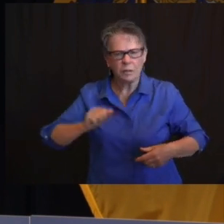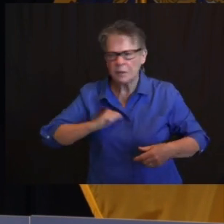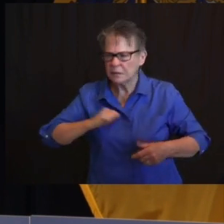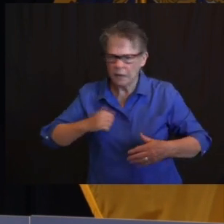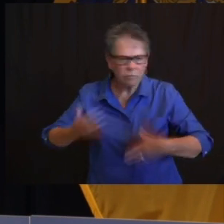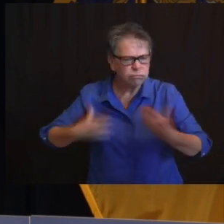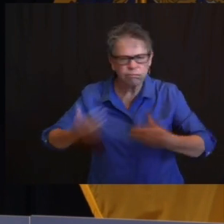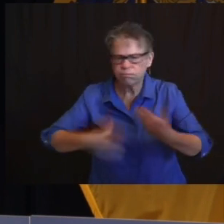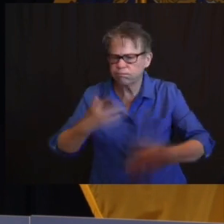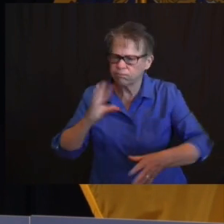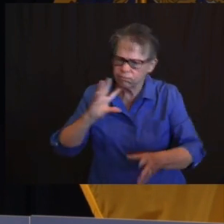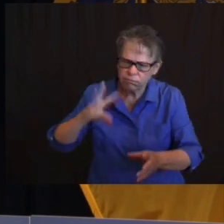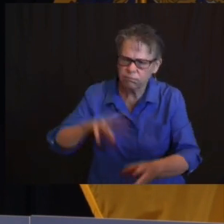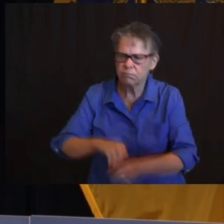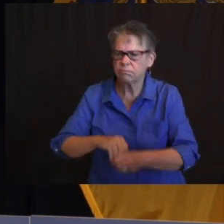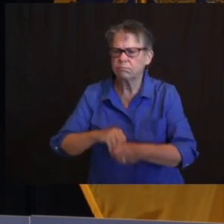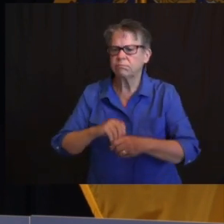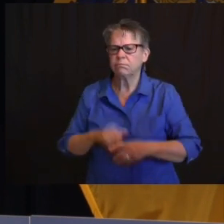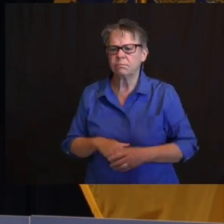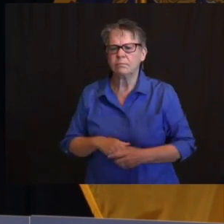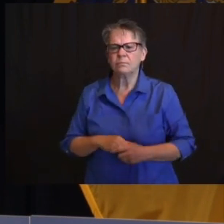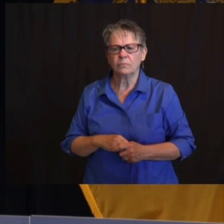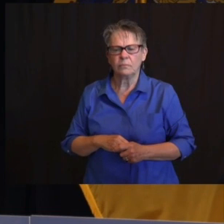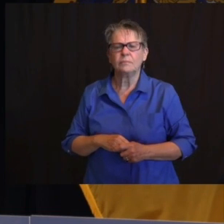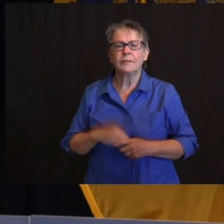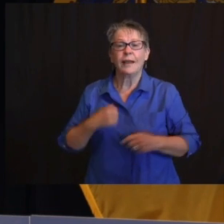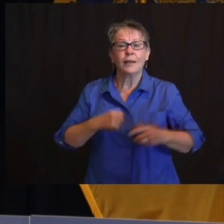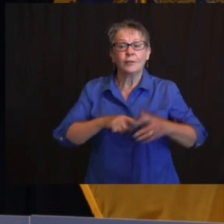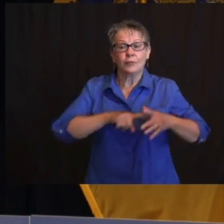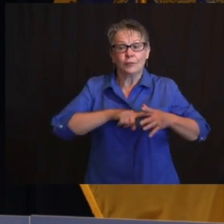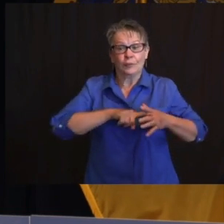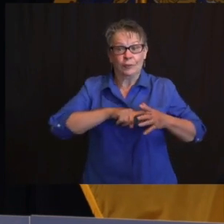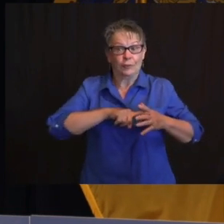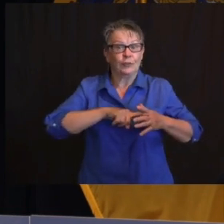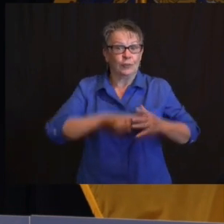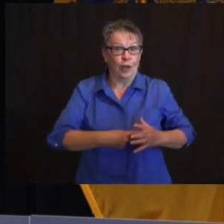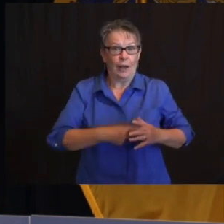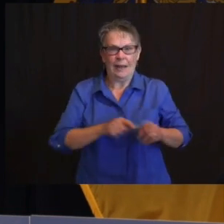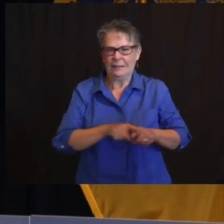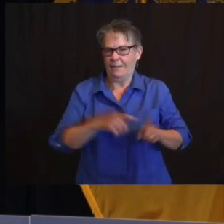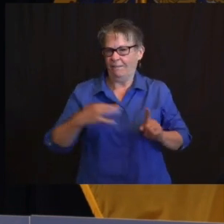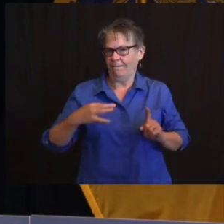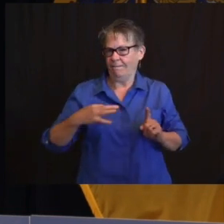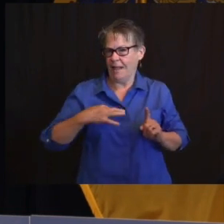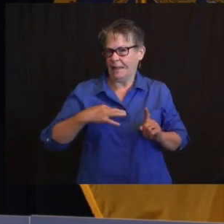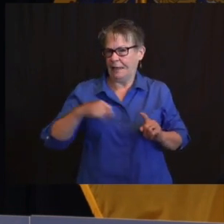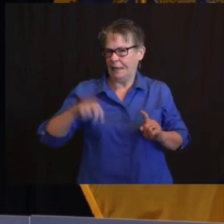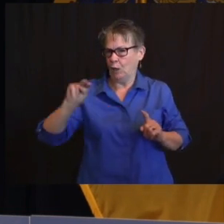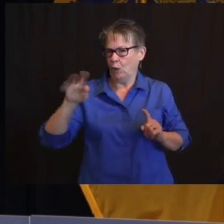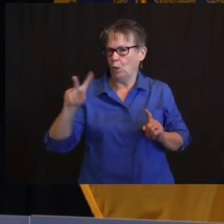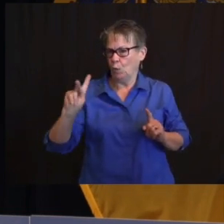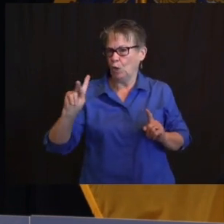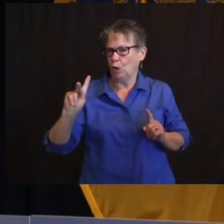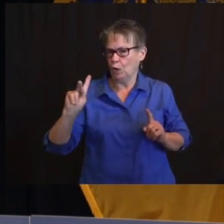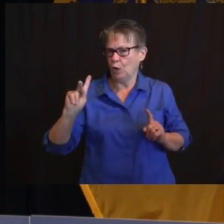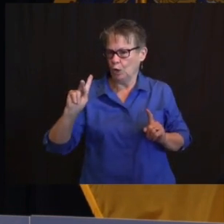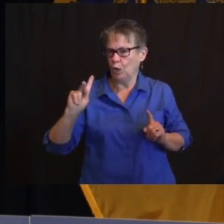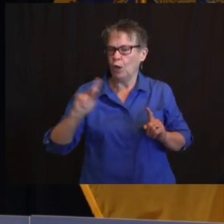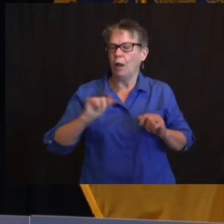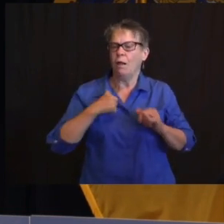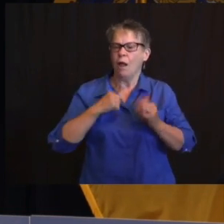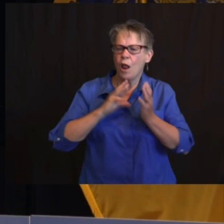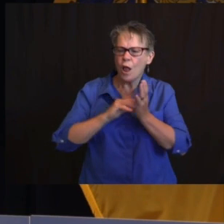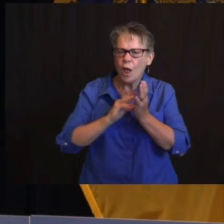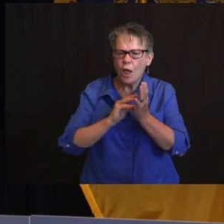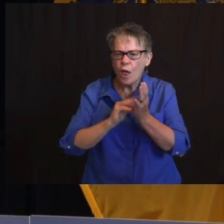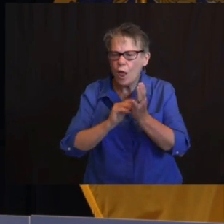Newark Department of Health, where I learned how to support our case investigators by contacting individuals who may have been exposed to